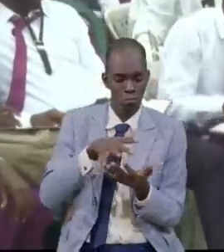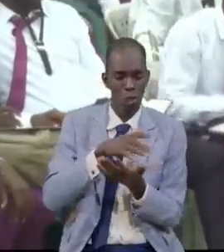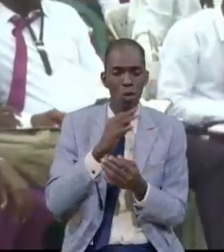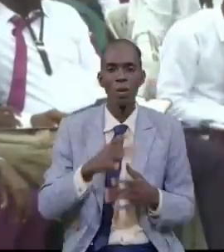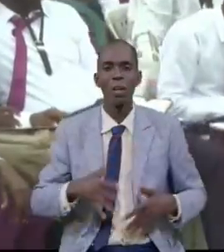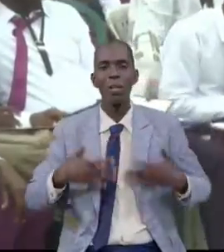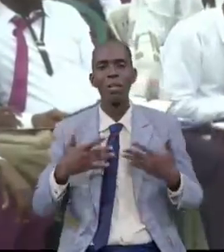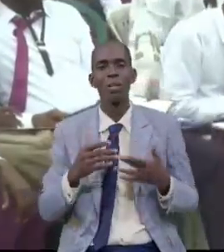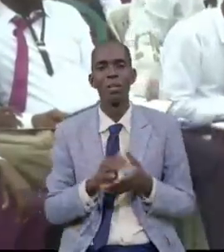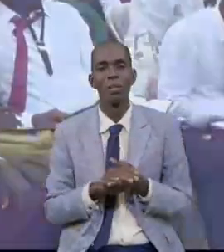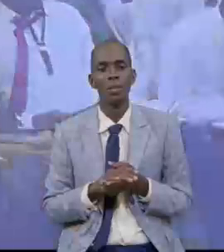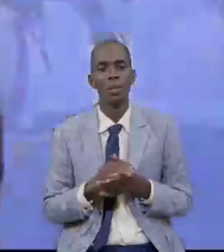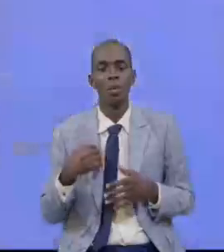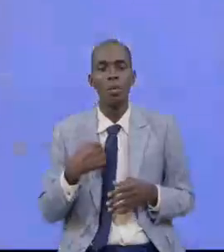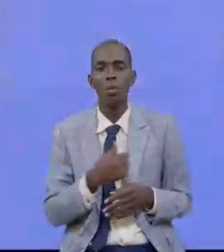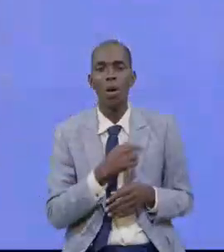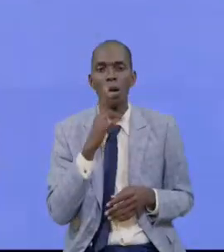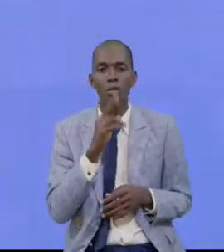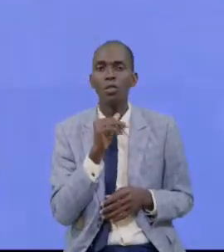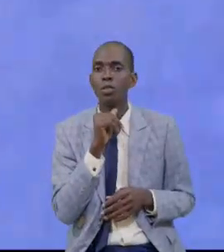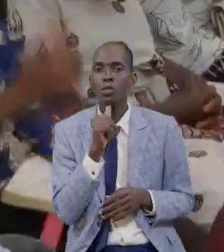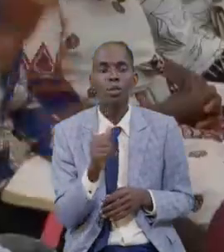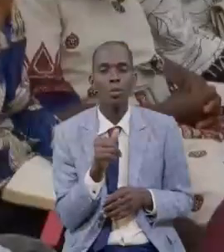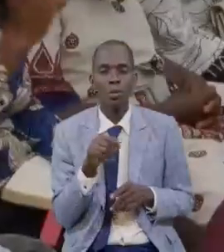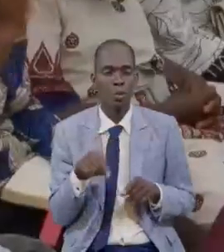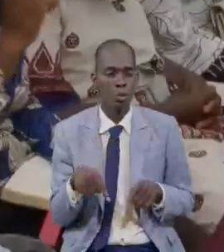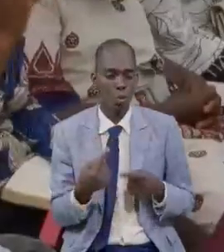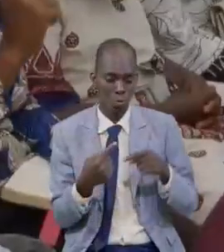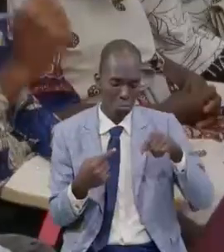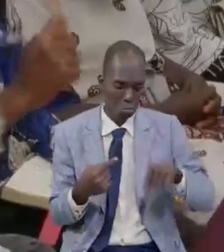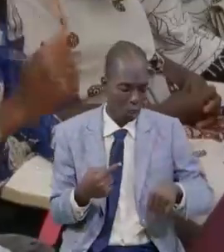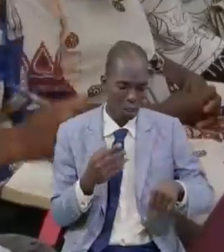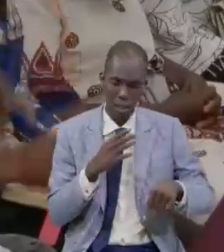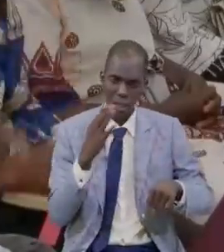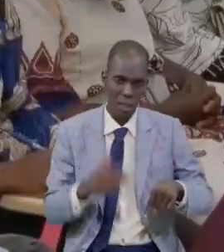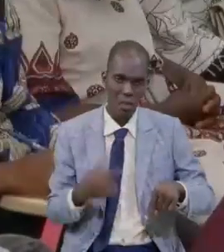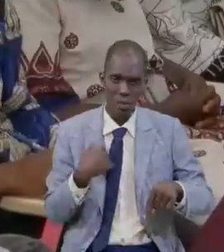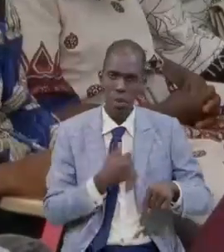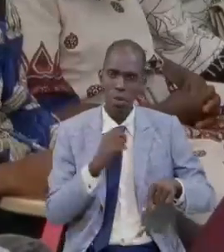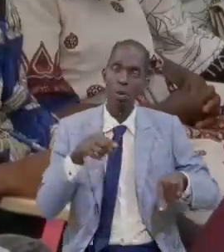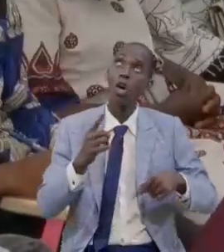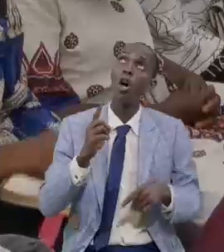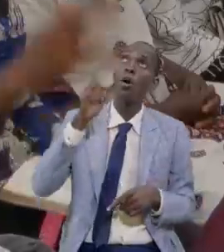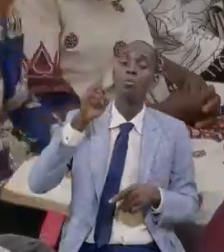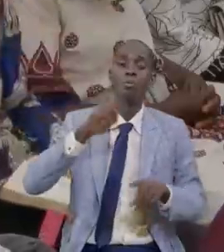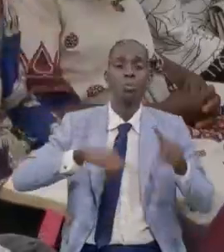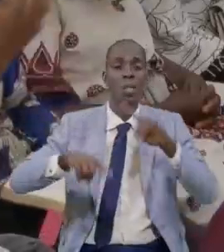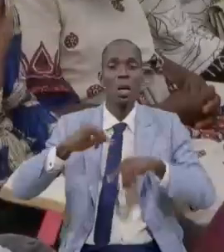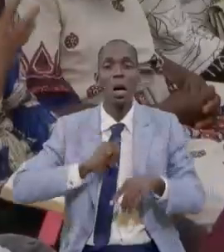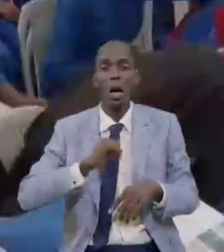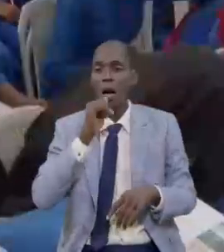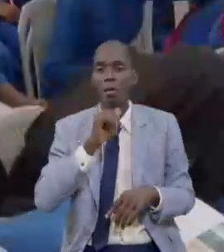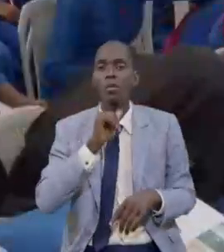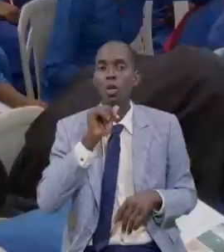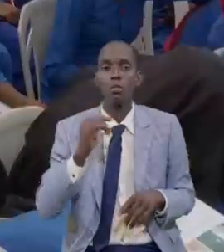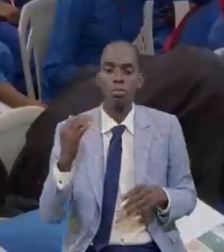not going down, we're going up. I am not going down,